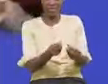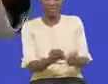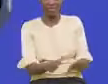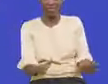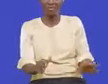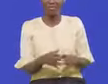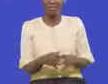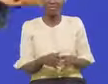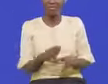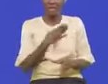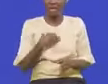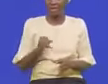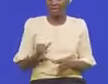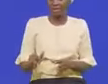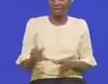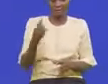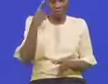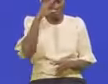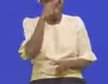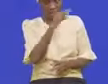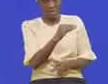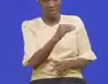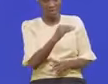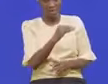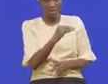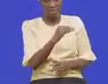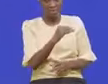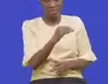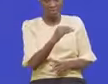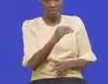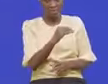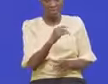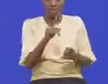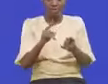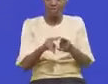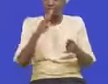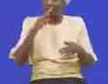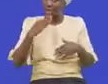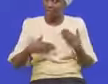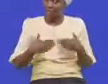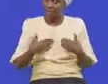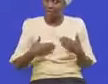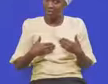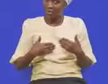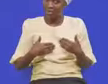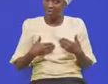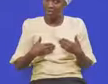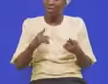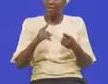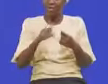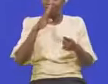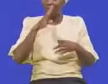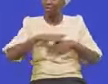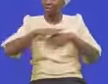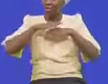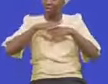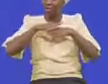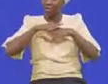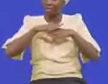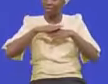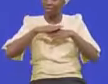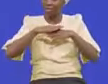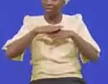nu tso ʋuʋudedi kple ɖiƒoƒo me. Gake ne amegbetɔ la kpɔ dzidzɔa, ne amegbetɔ la